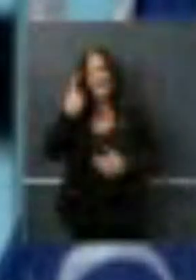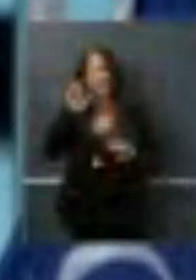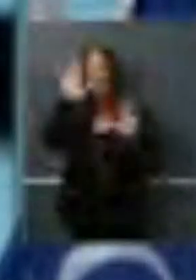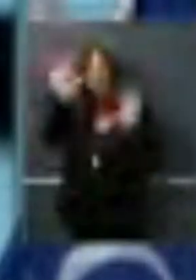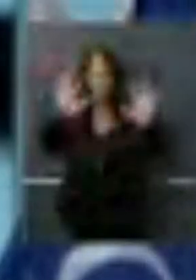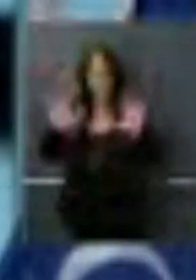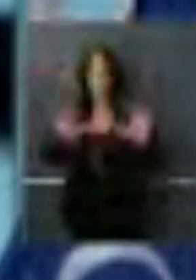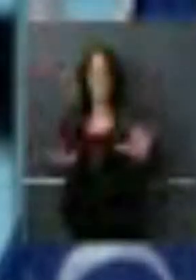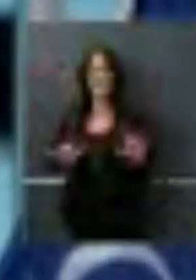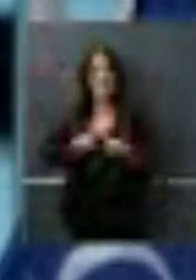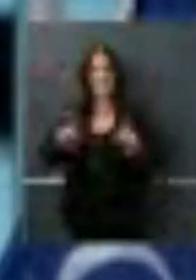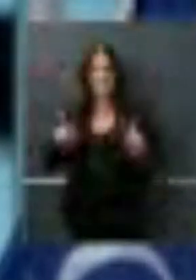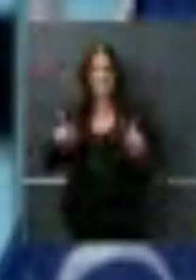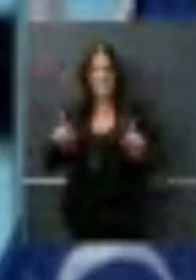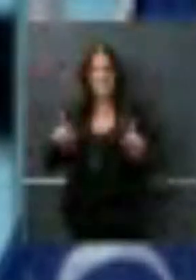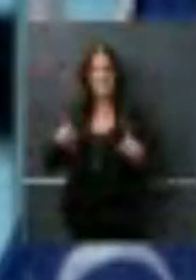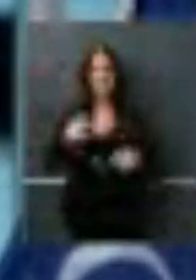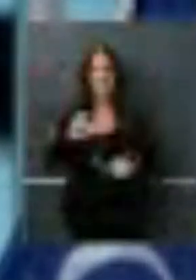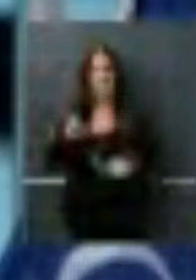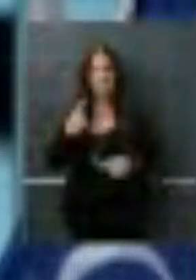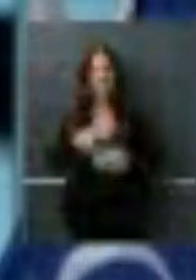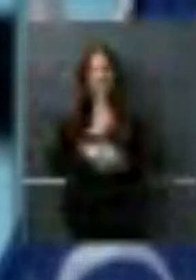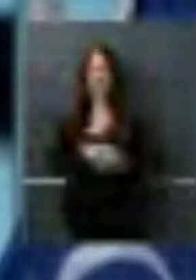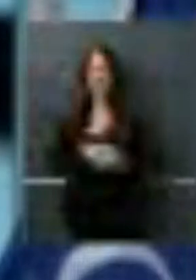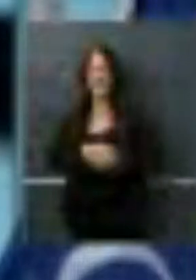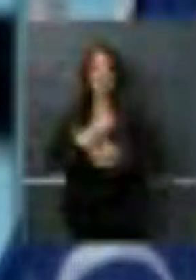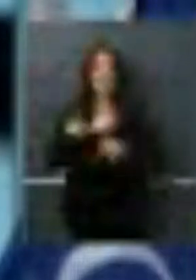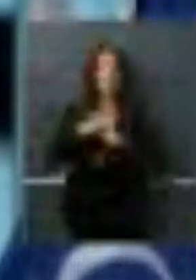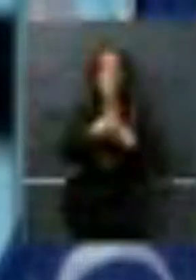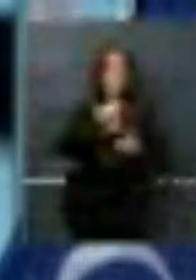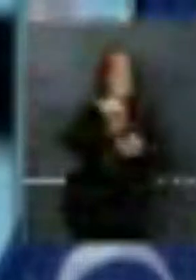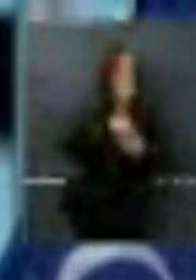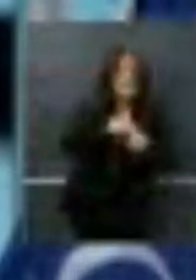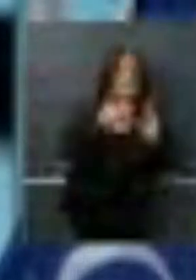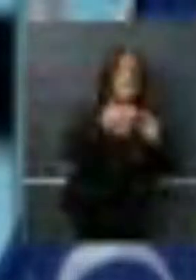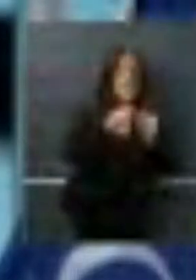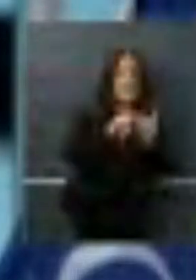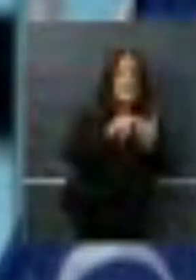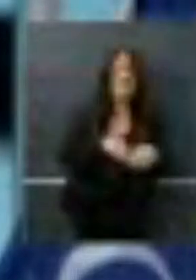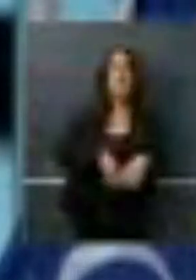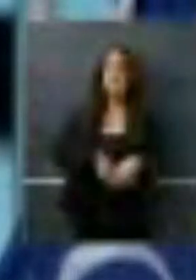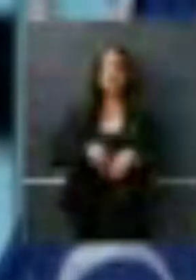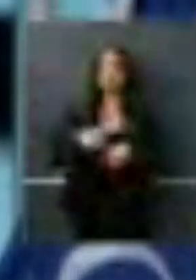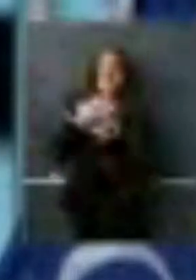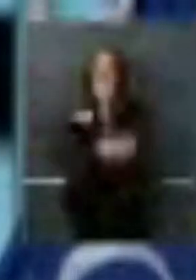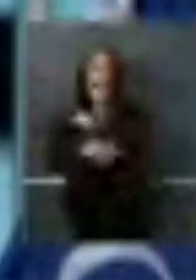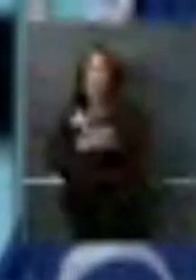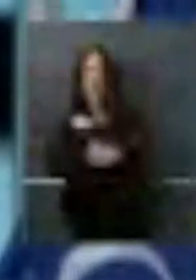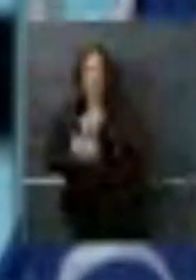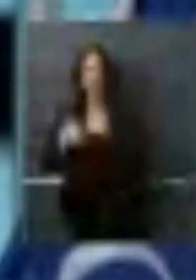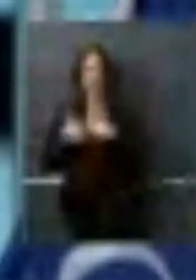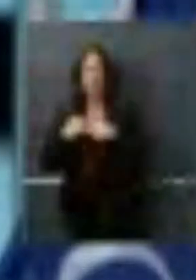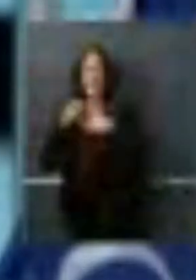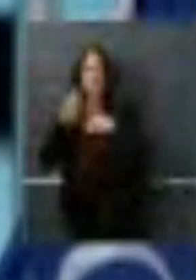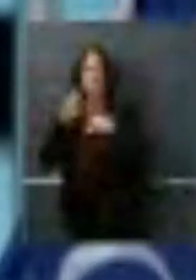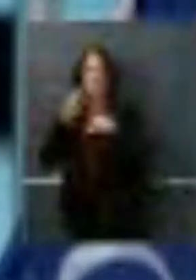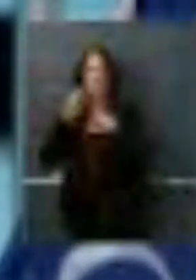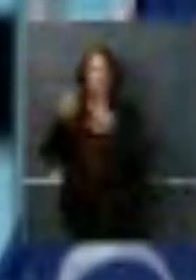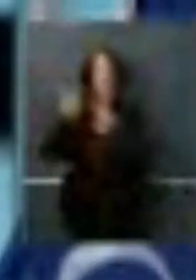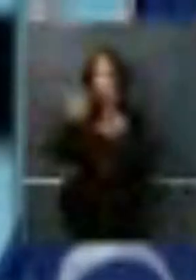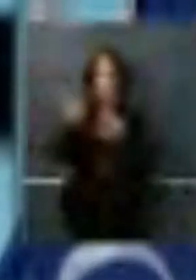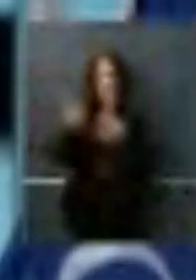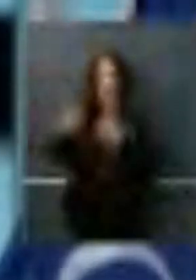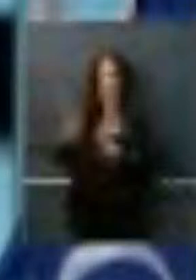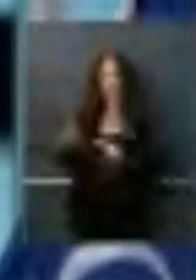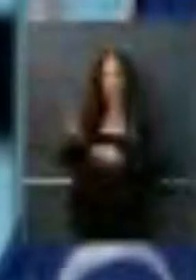within cities and counties in this state. And we monitor, we mark that, and we understand that in detail, and we see